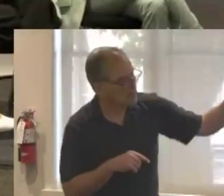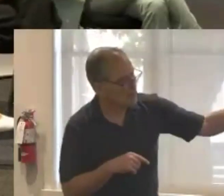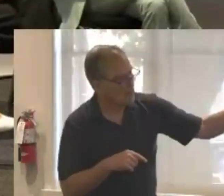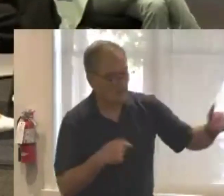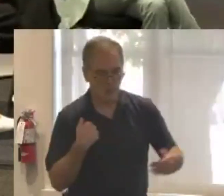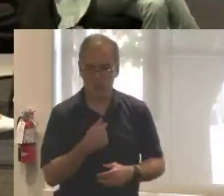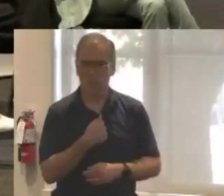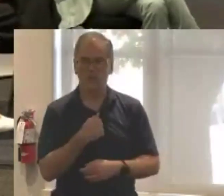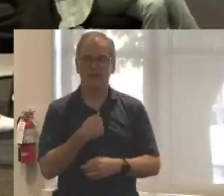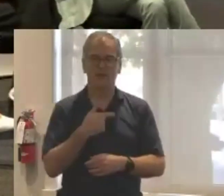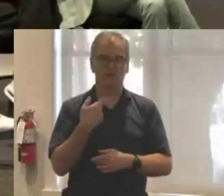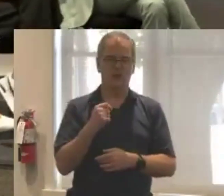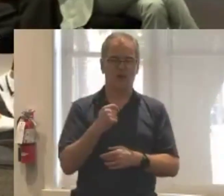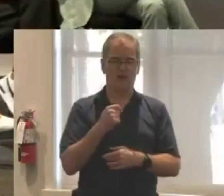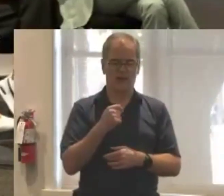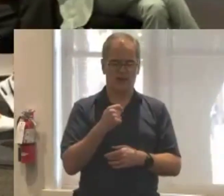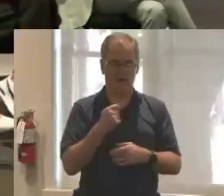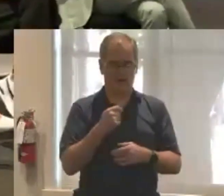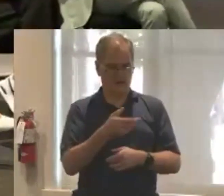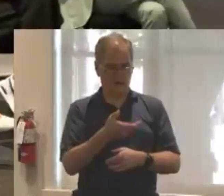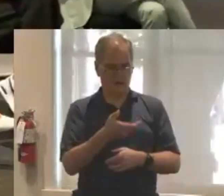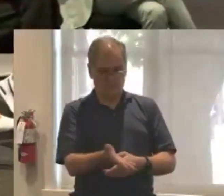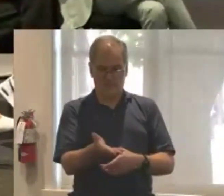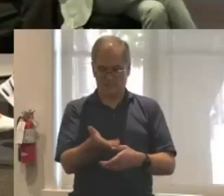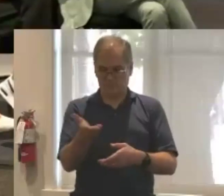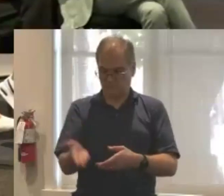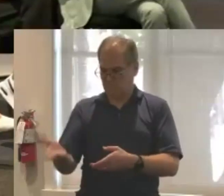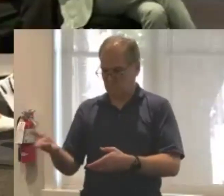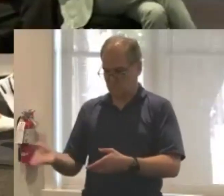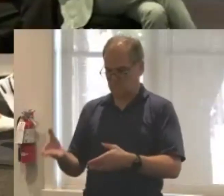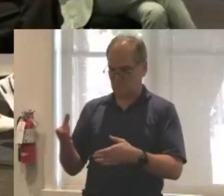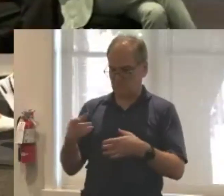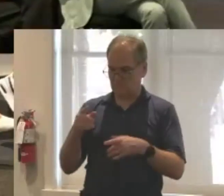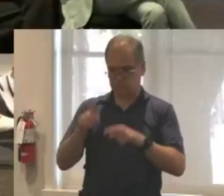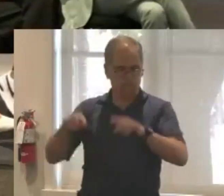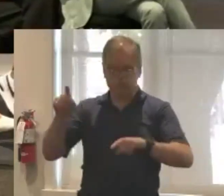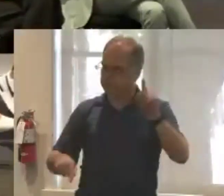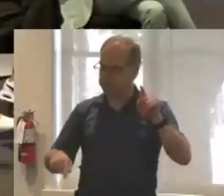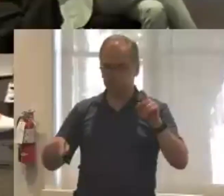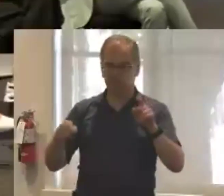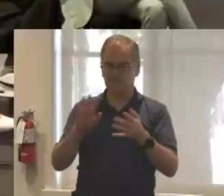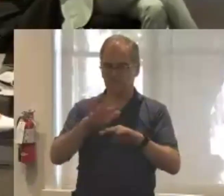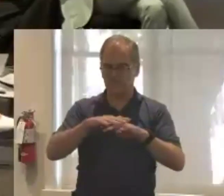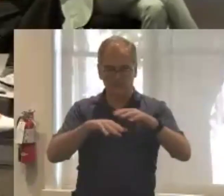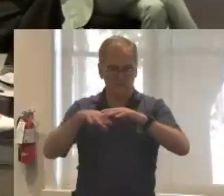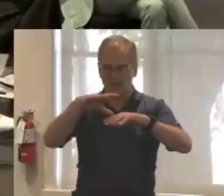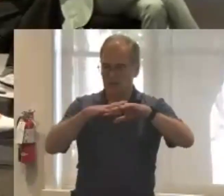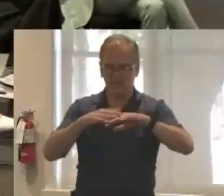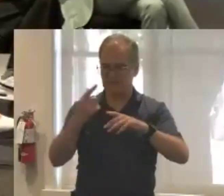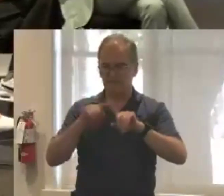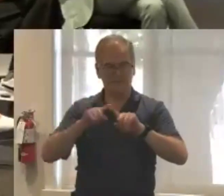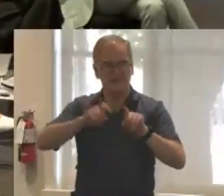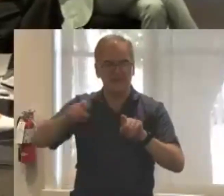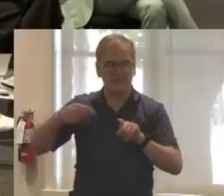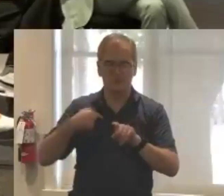to assess and meet the intersectional needs of increasingly complex clients within our NYEP program. The needs